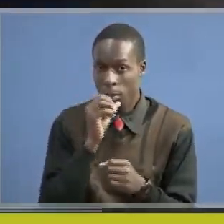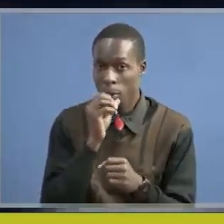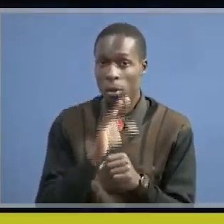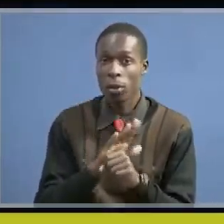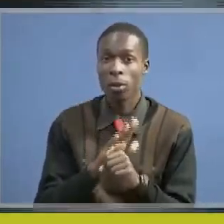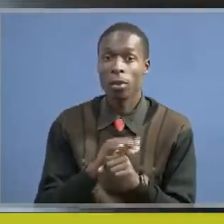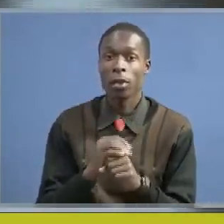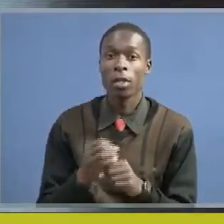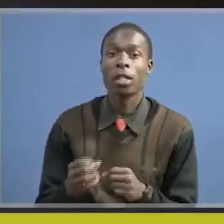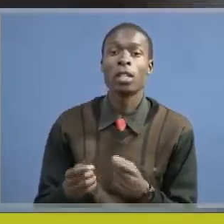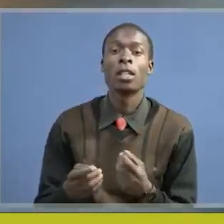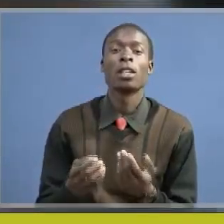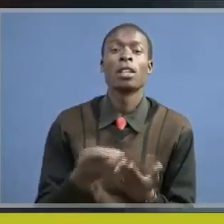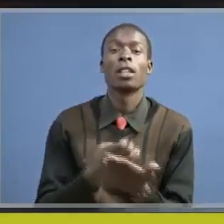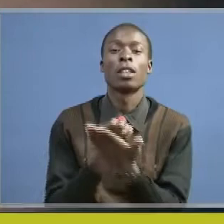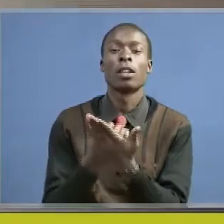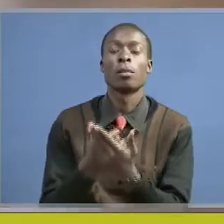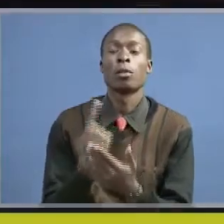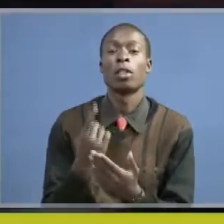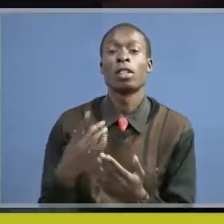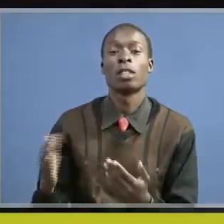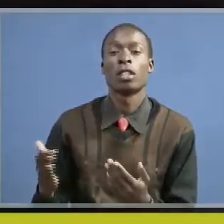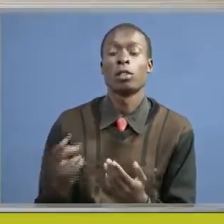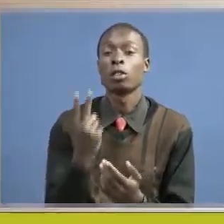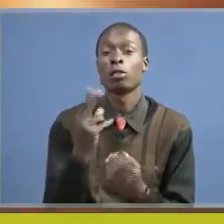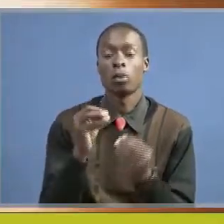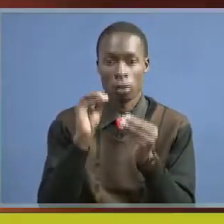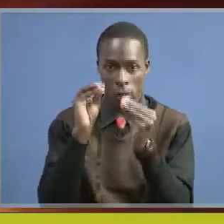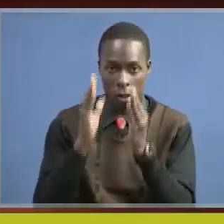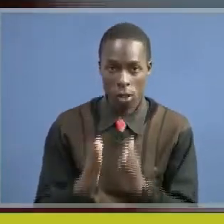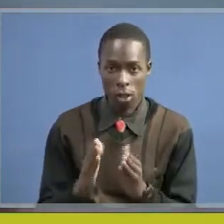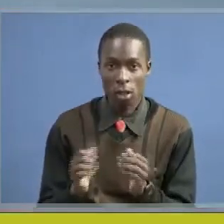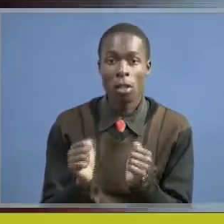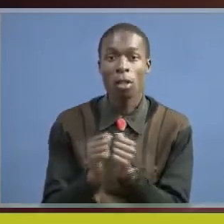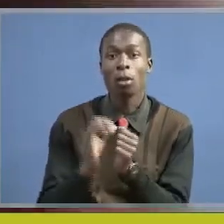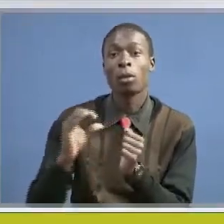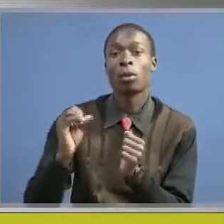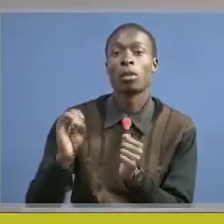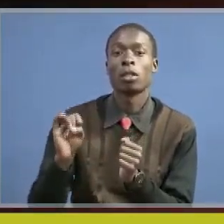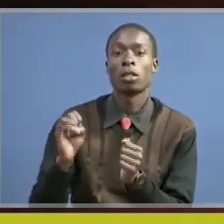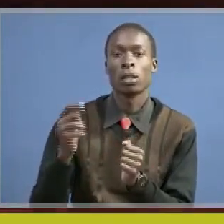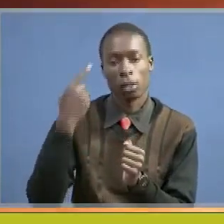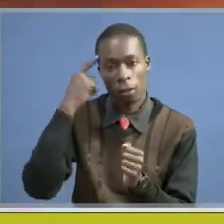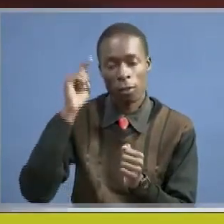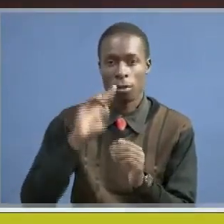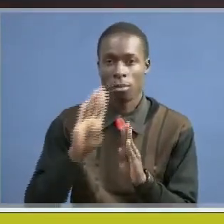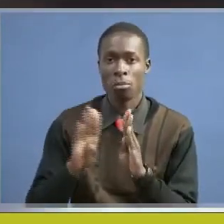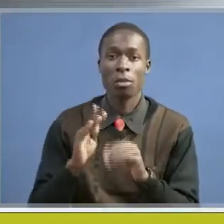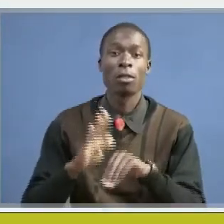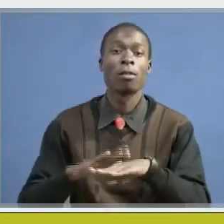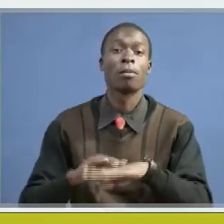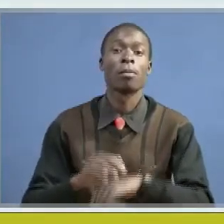itawajiri walimu wawili katika kila kaunti ili kushirikiana na chama cha maskauti kudumisha maadili.